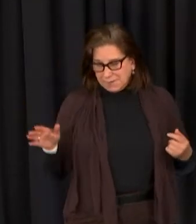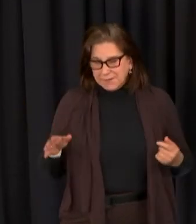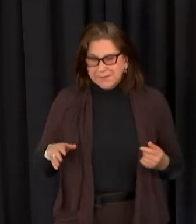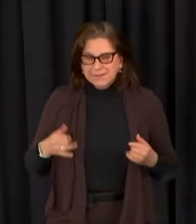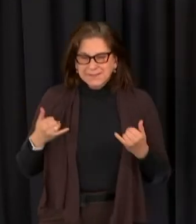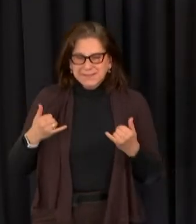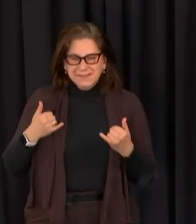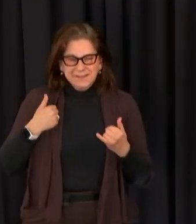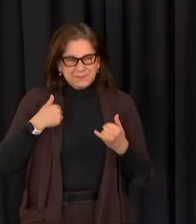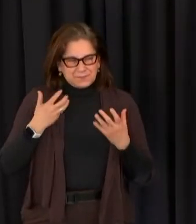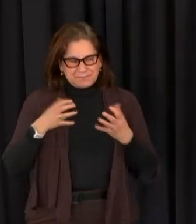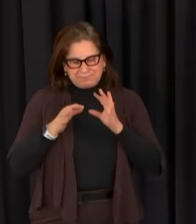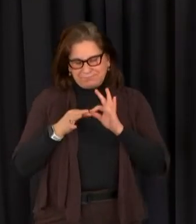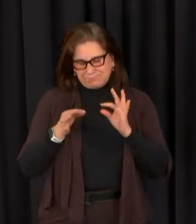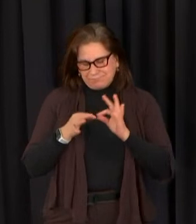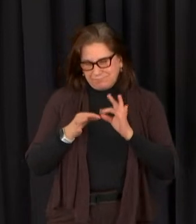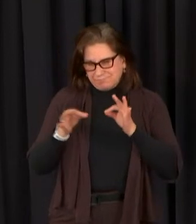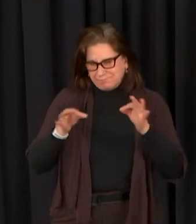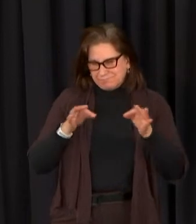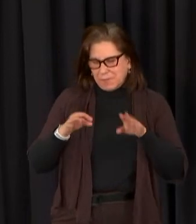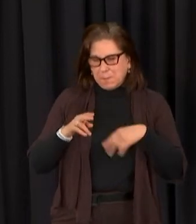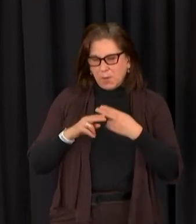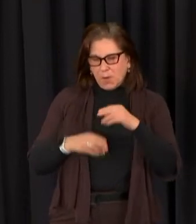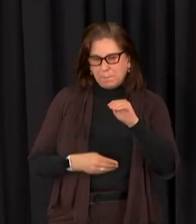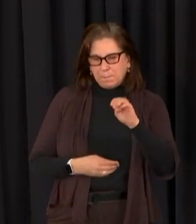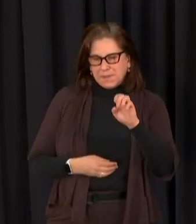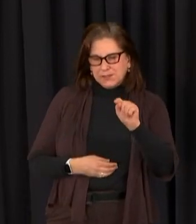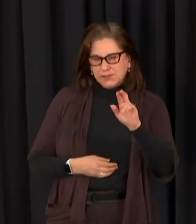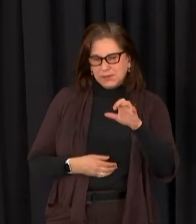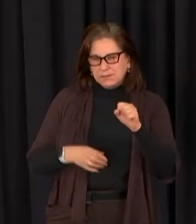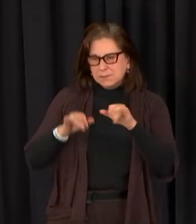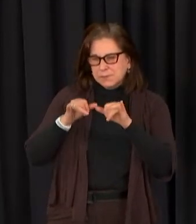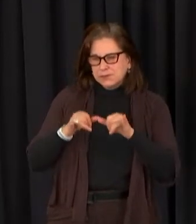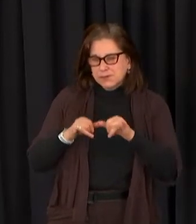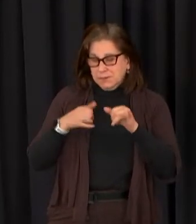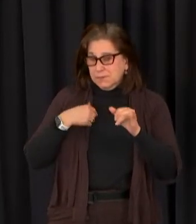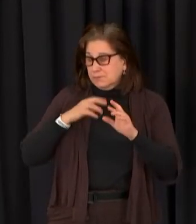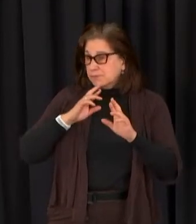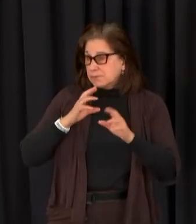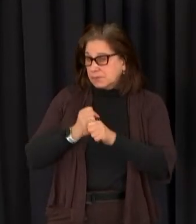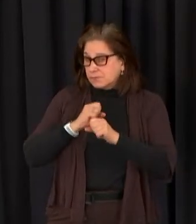outlining the metrics that we report each day at